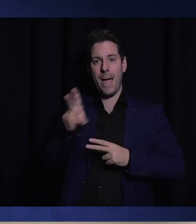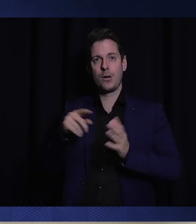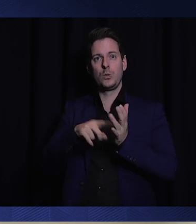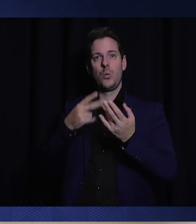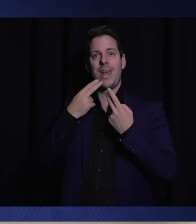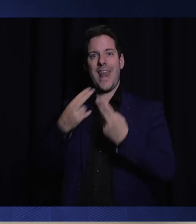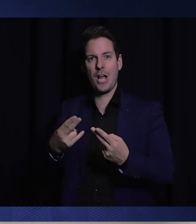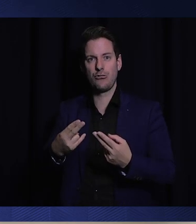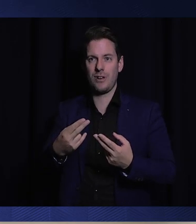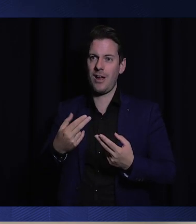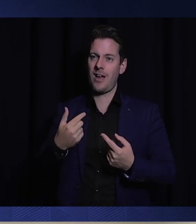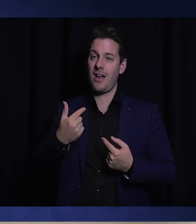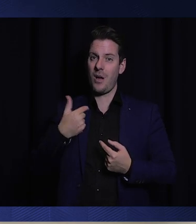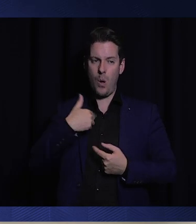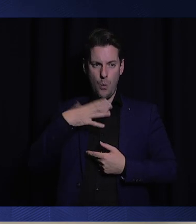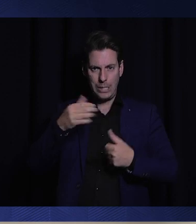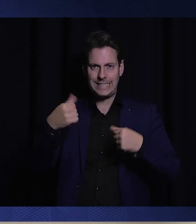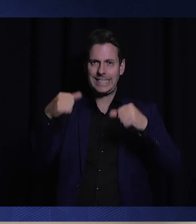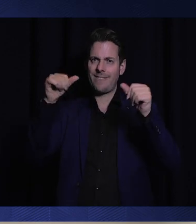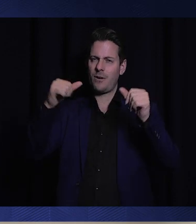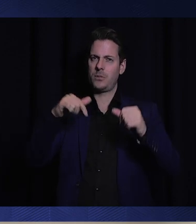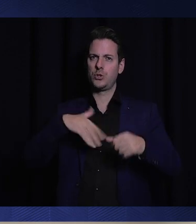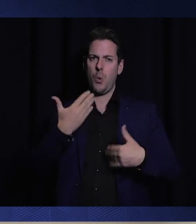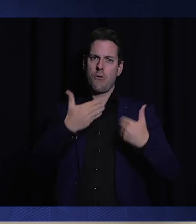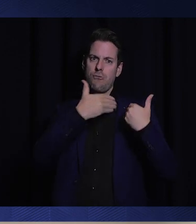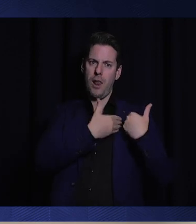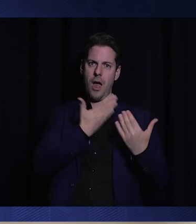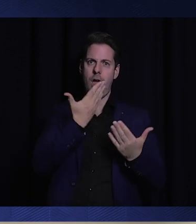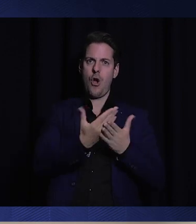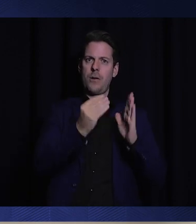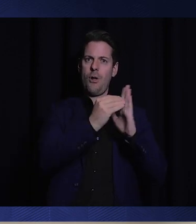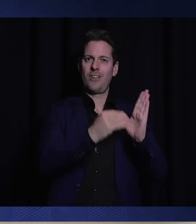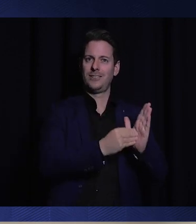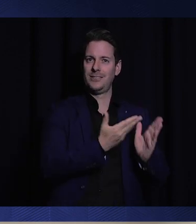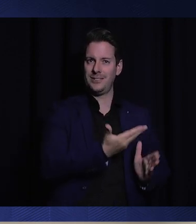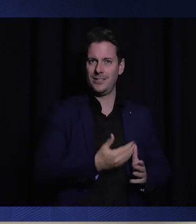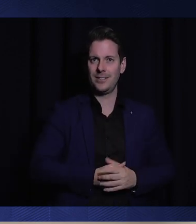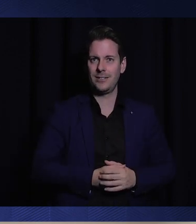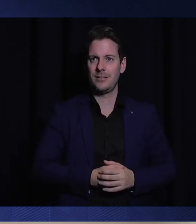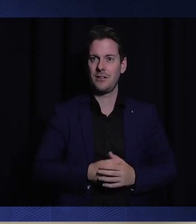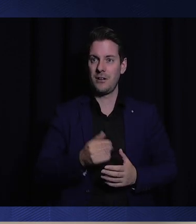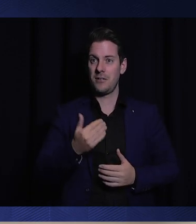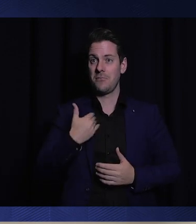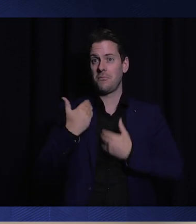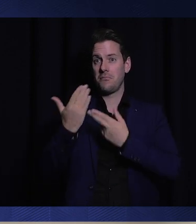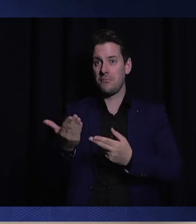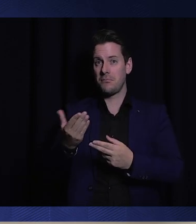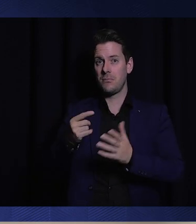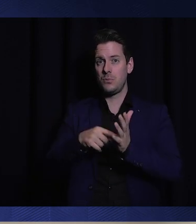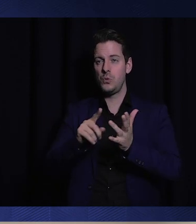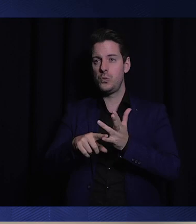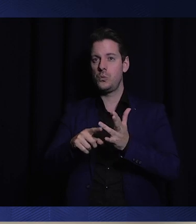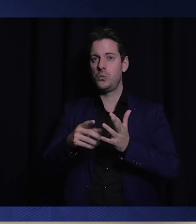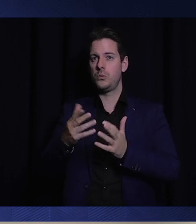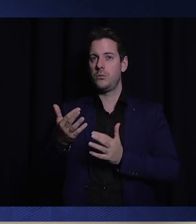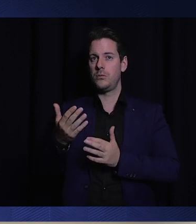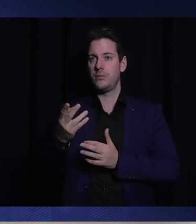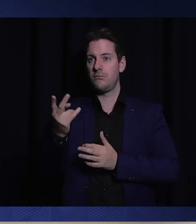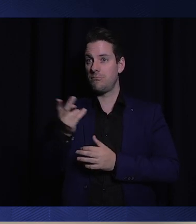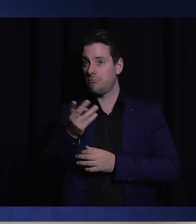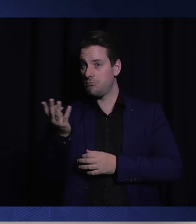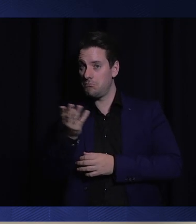restoring of sea reef community is one of those nature conservation and restoration activities that require significant